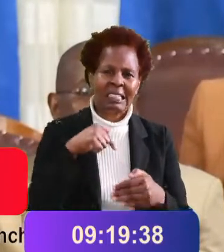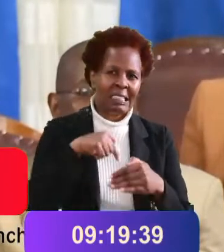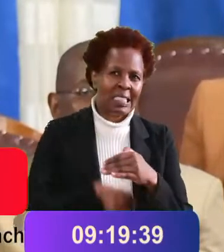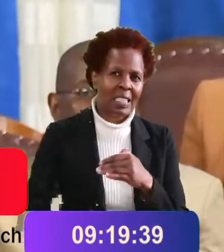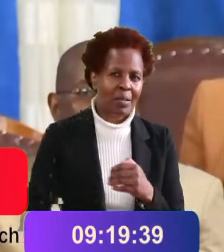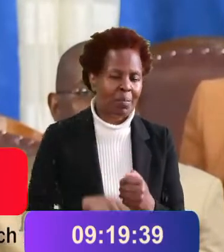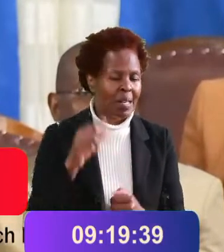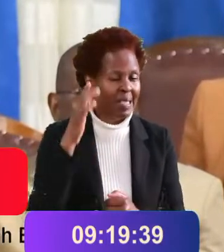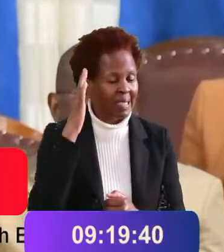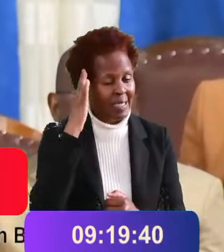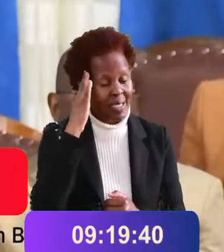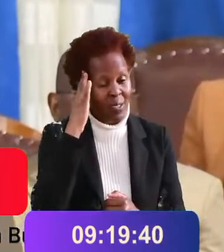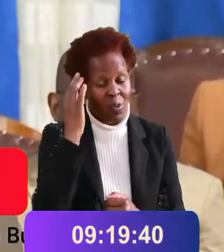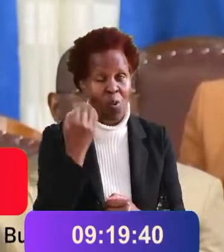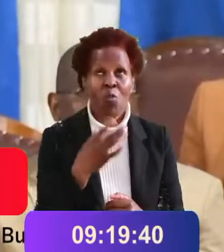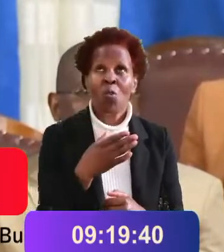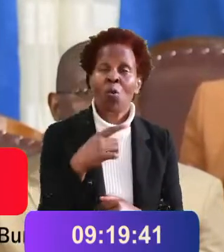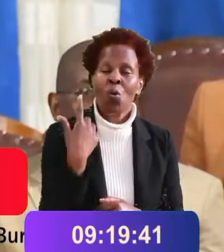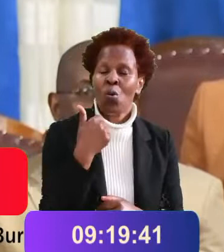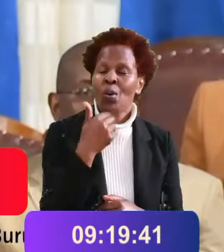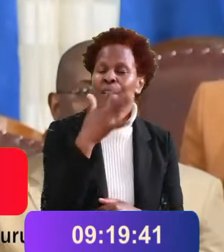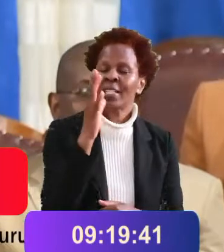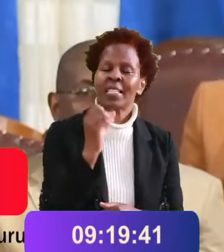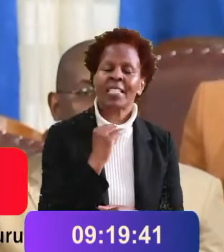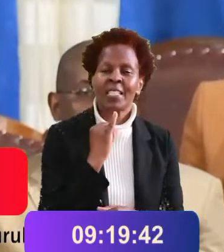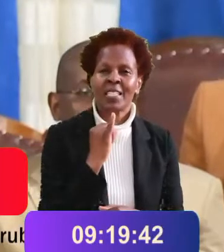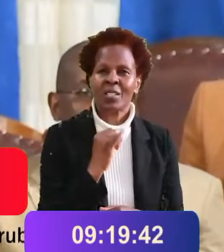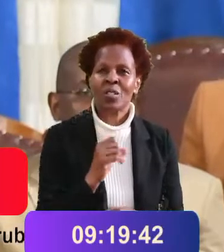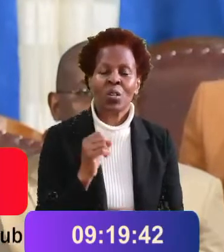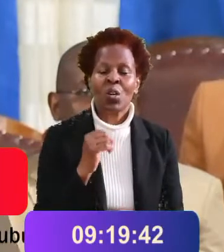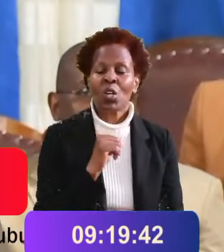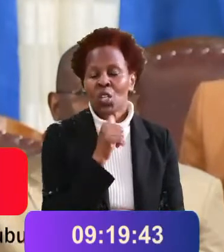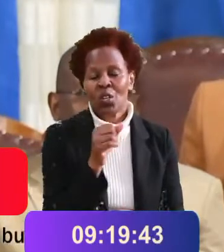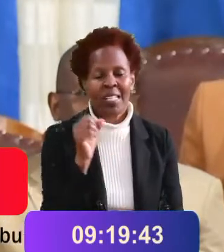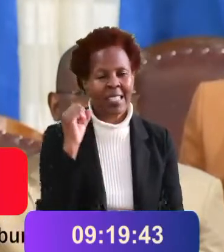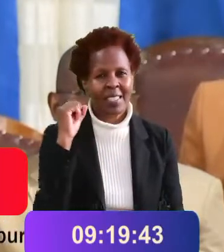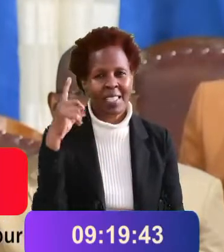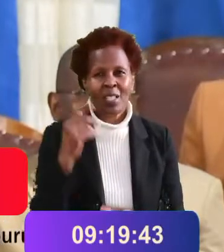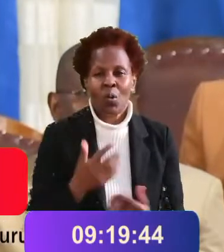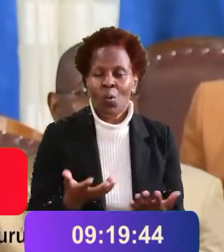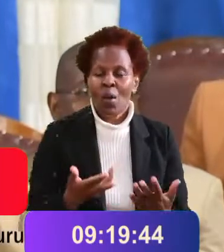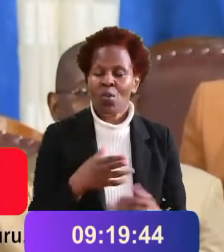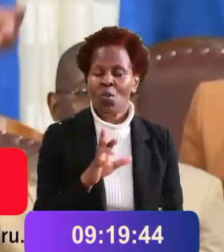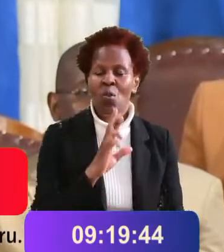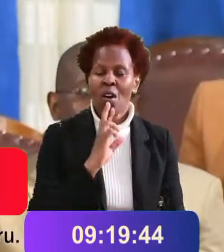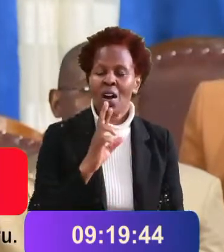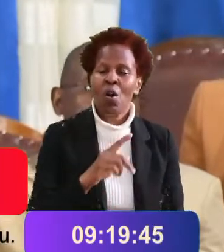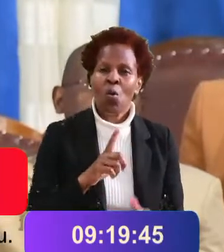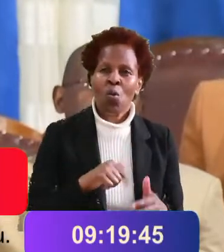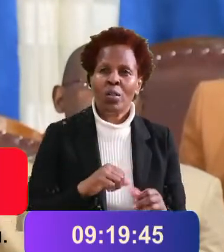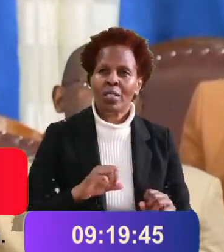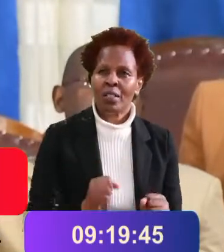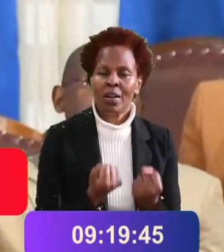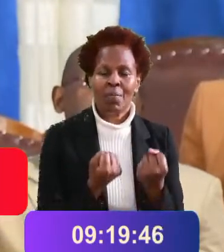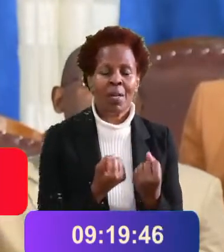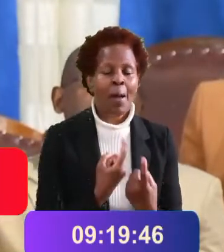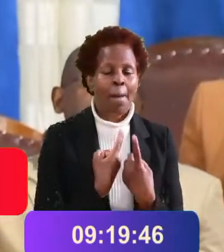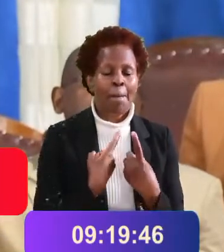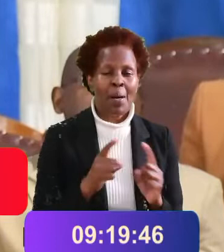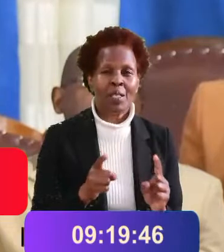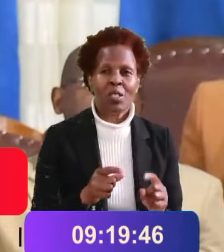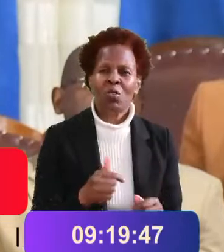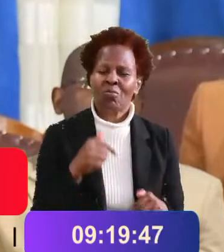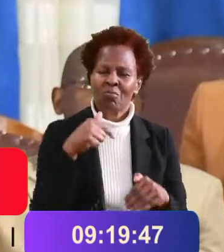a deep knowledge of who God is. You may not understand where you are at. You may not understand what's going on, but you have a